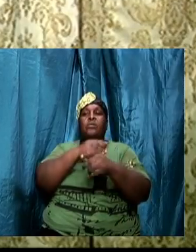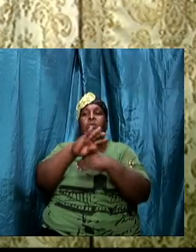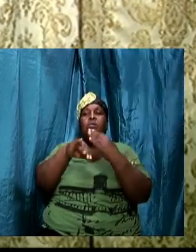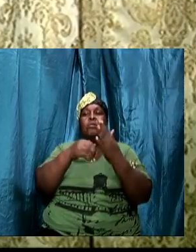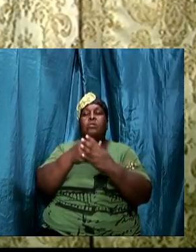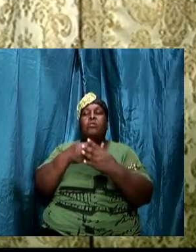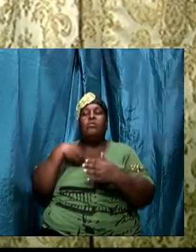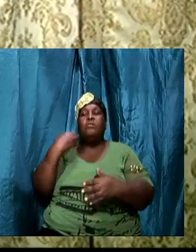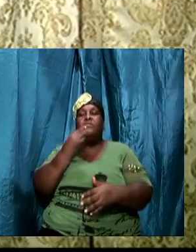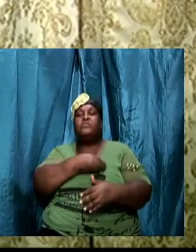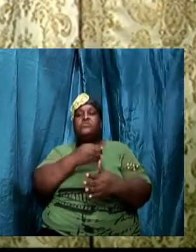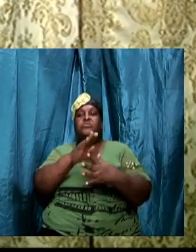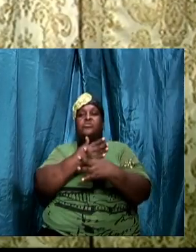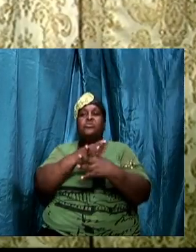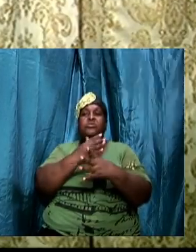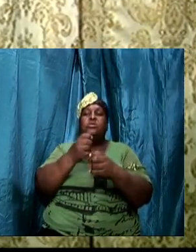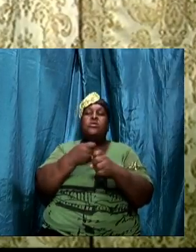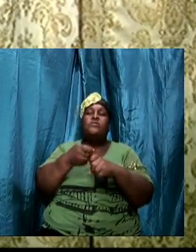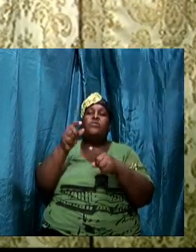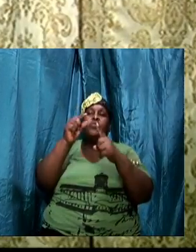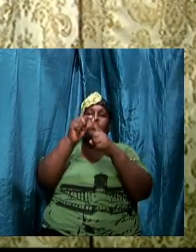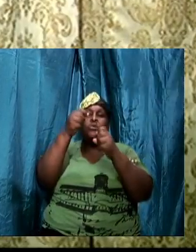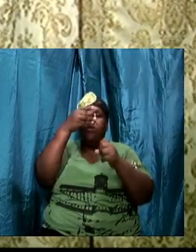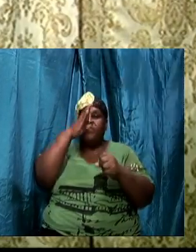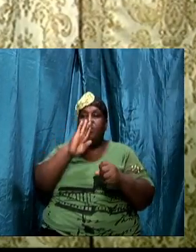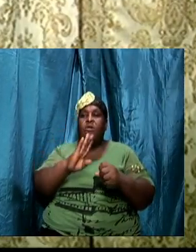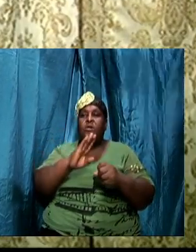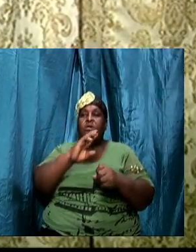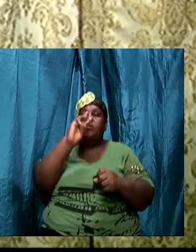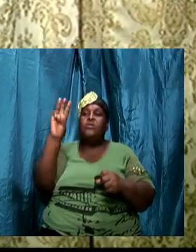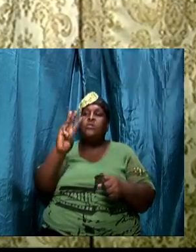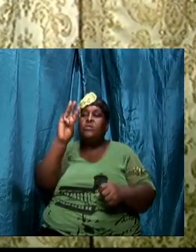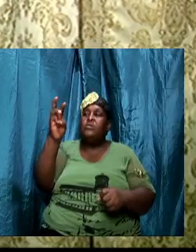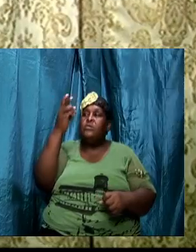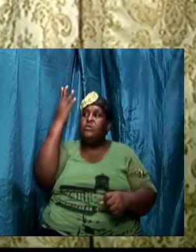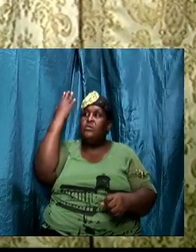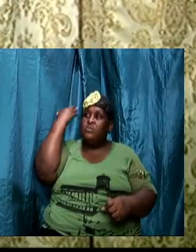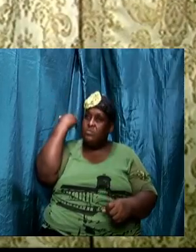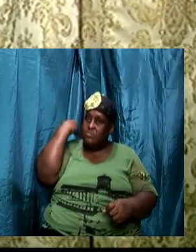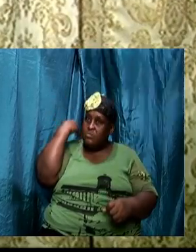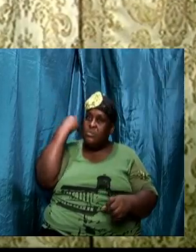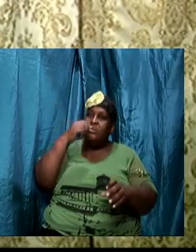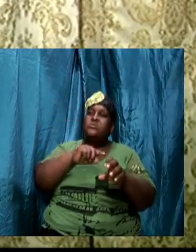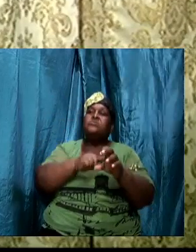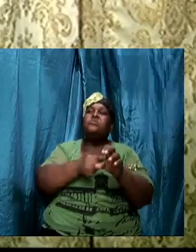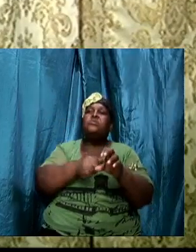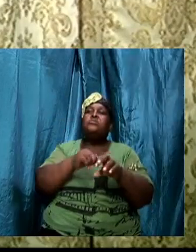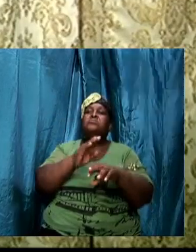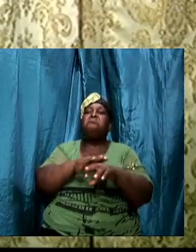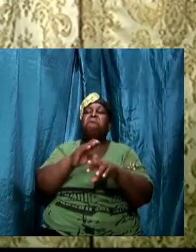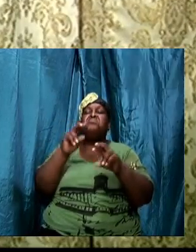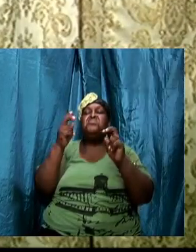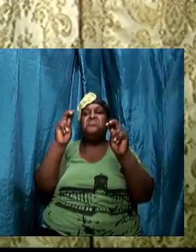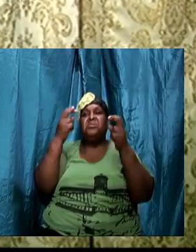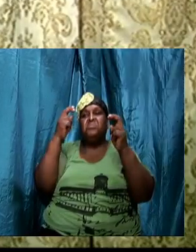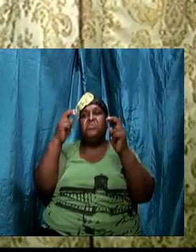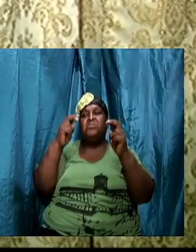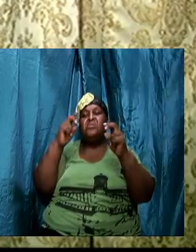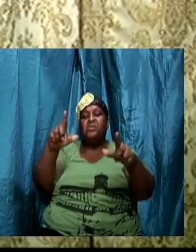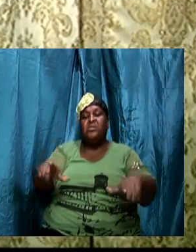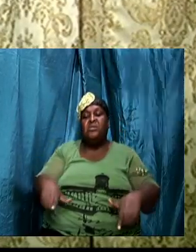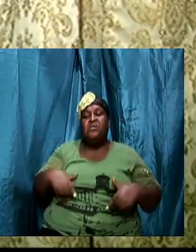of Almighty God. Last week, we started on a series, Walking in the